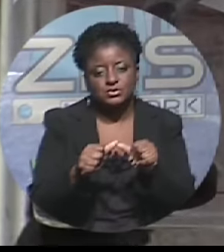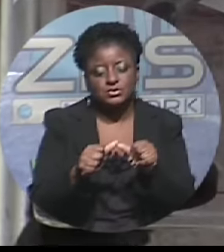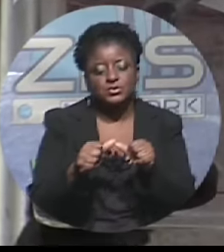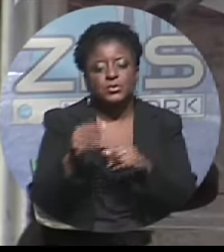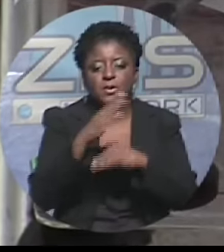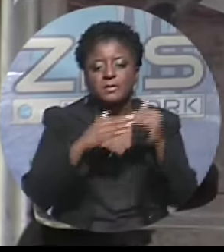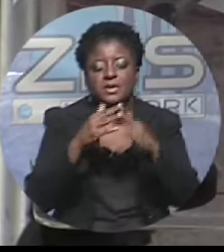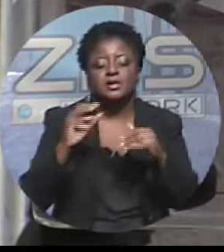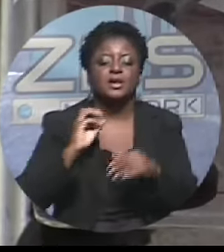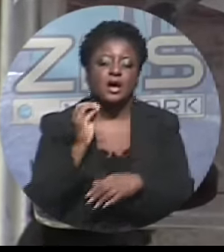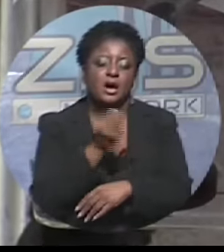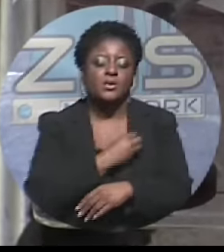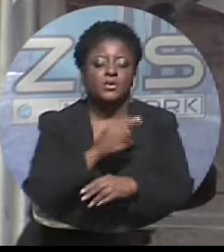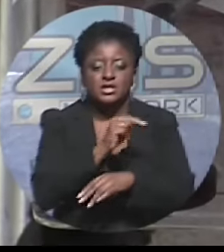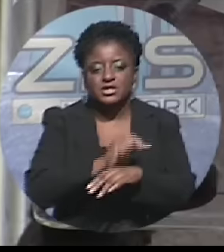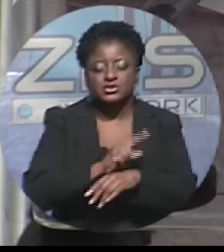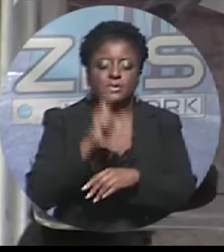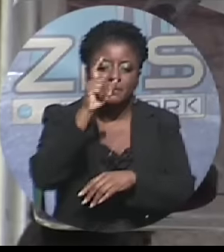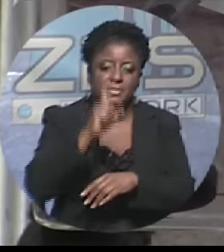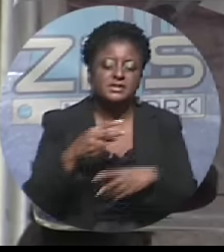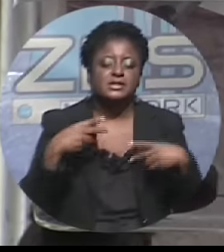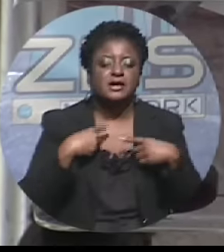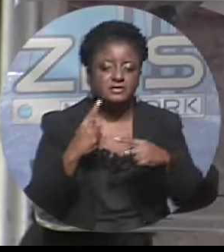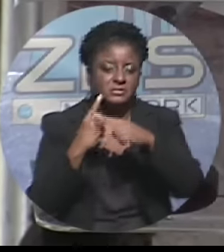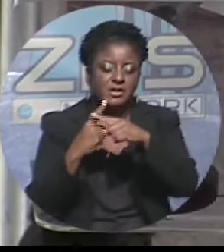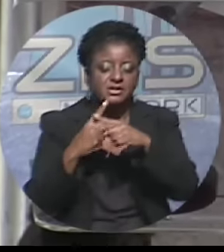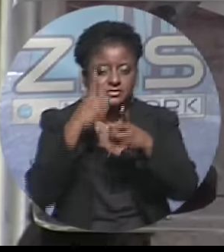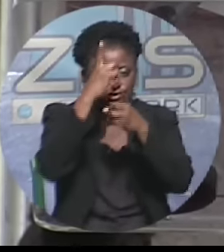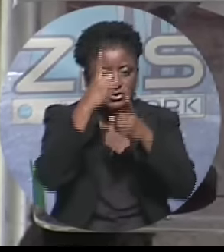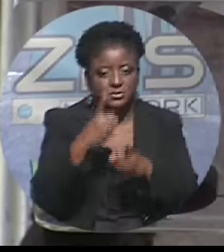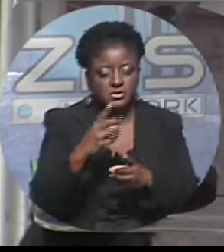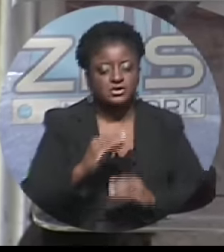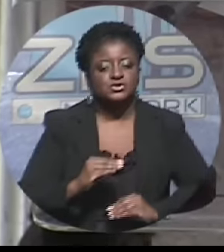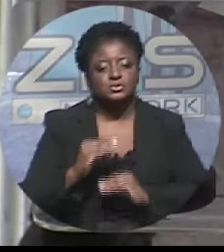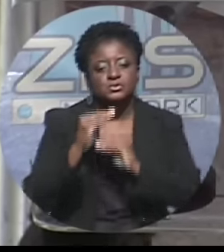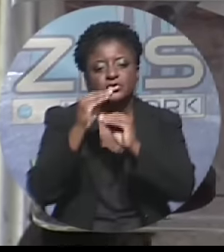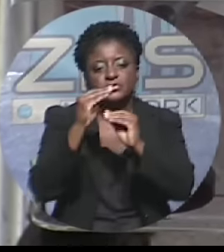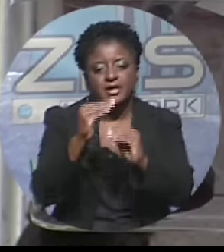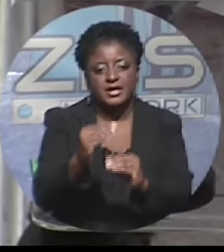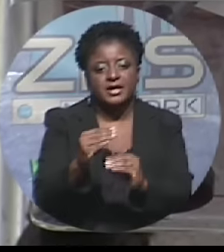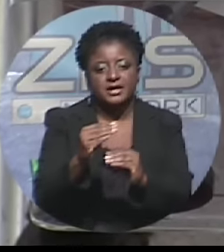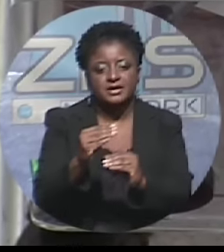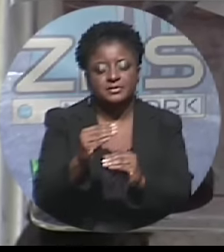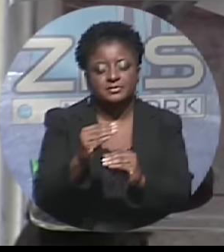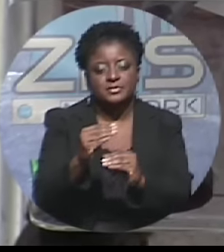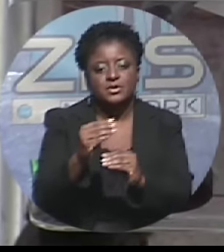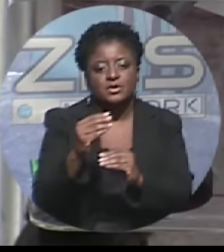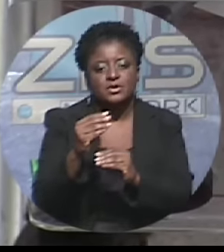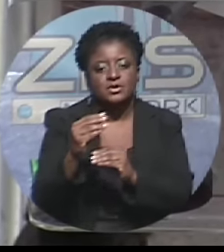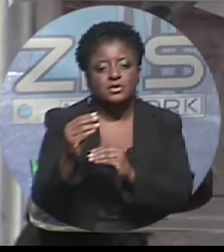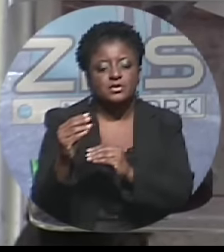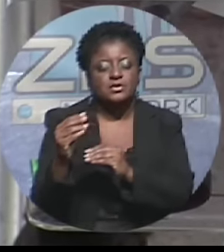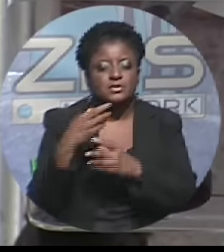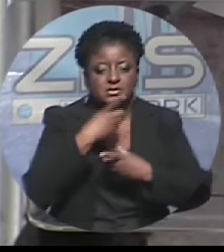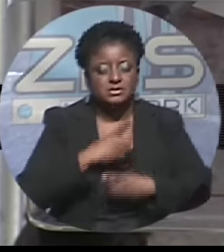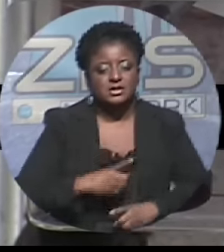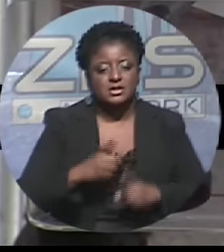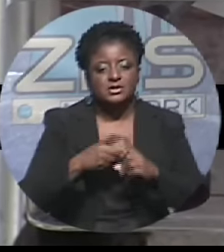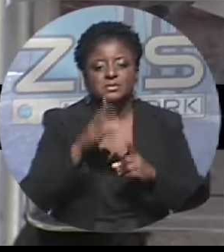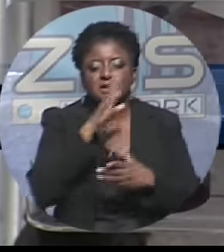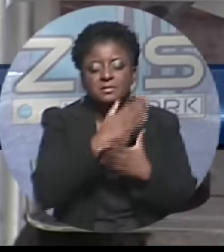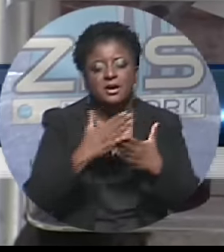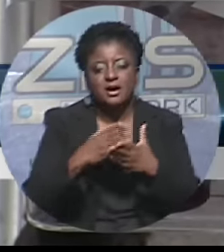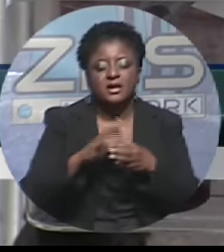must have the positive determination to move ahead, the will to be an effective part of nation